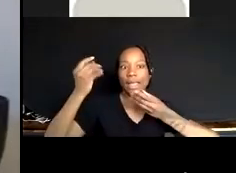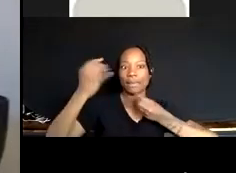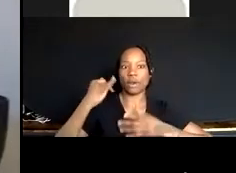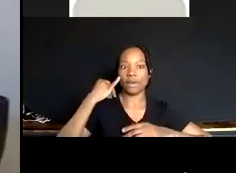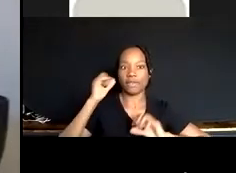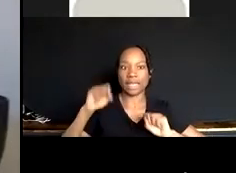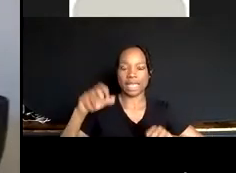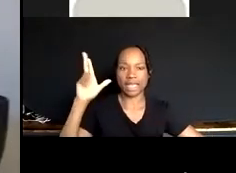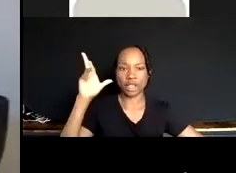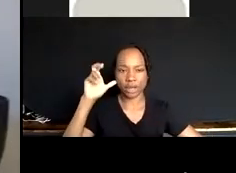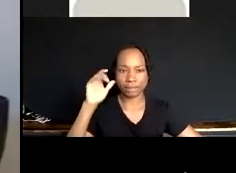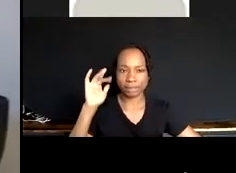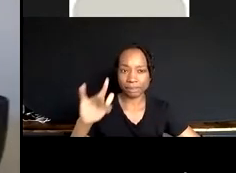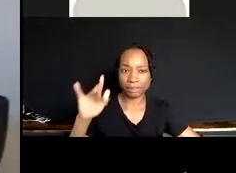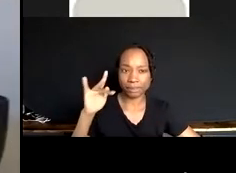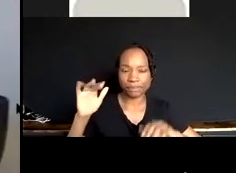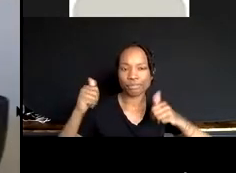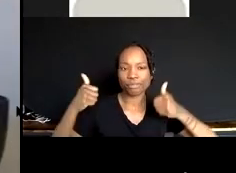like